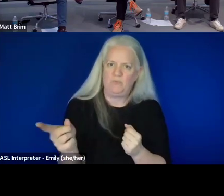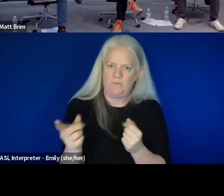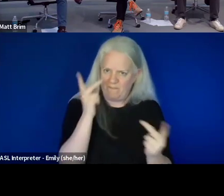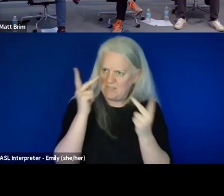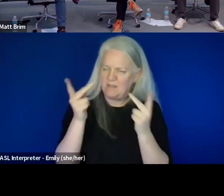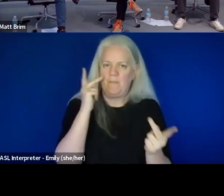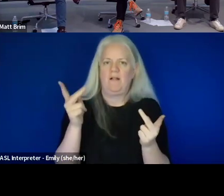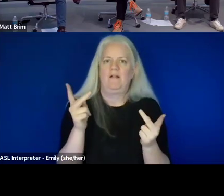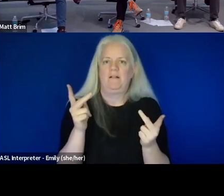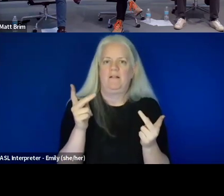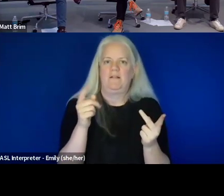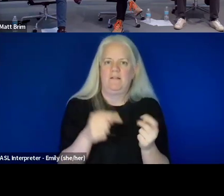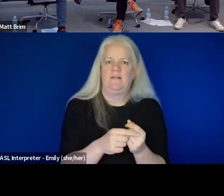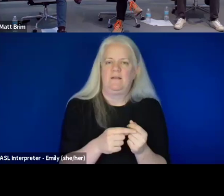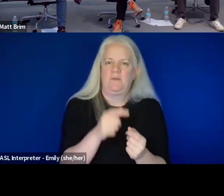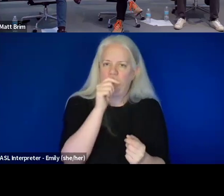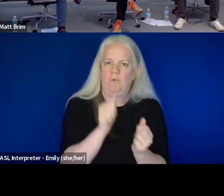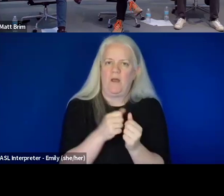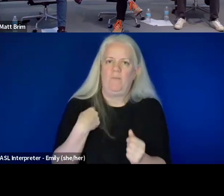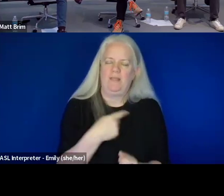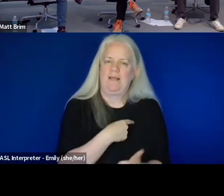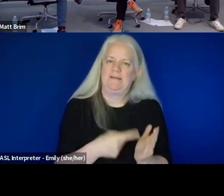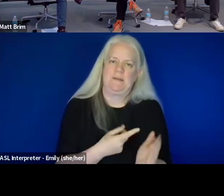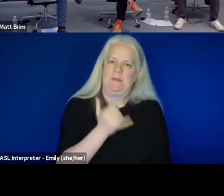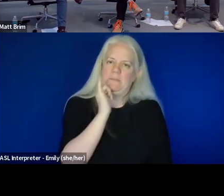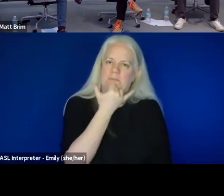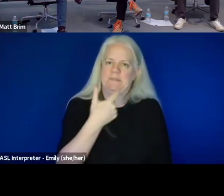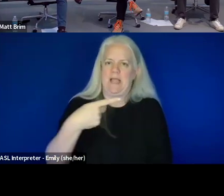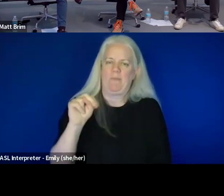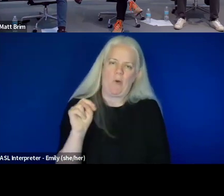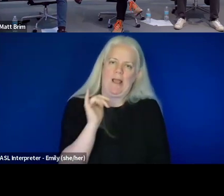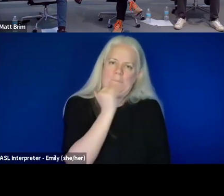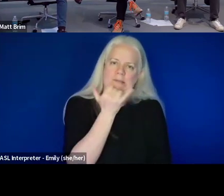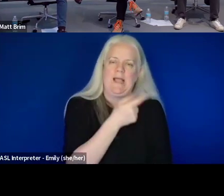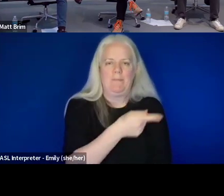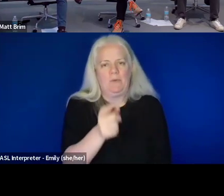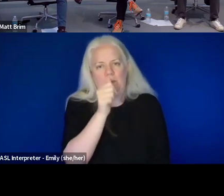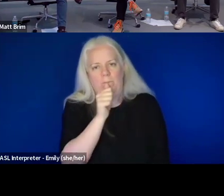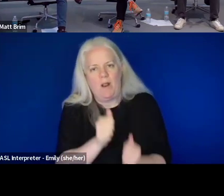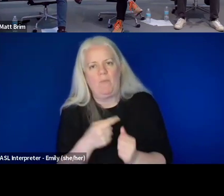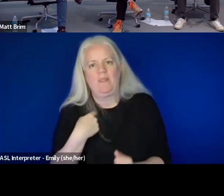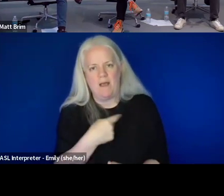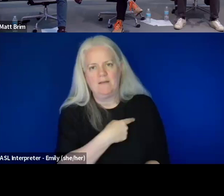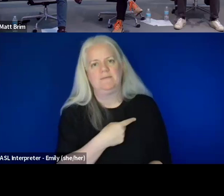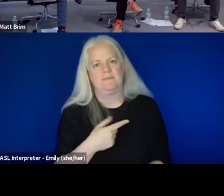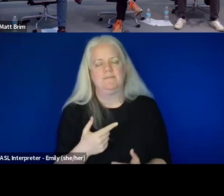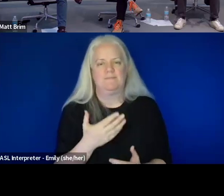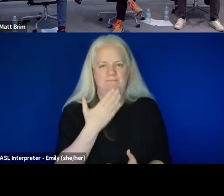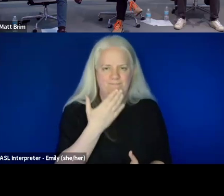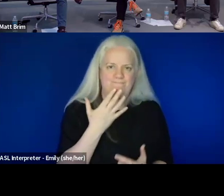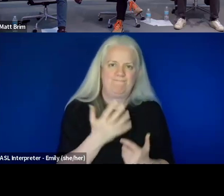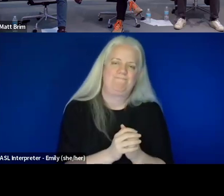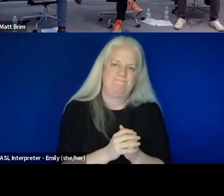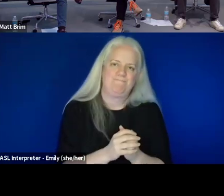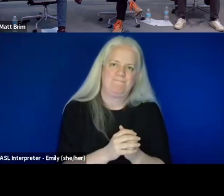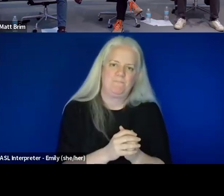those of us who don't always get the pronouns right and try. And so you make it, on behalf